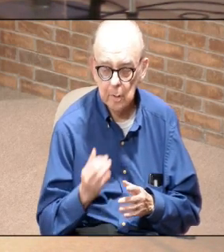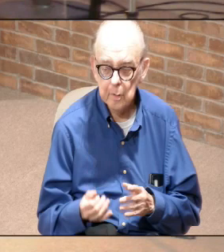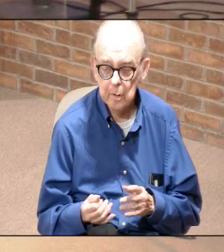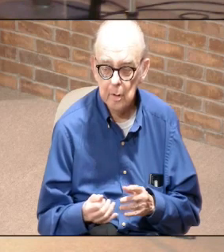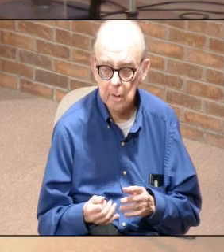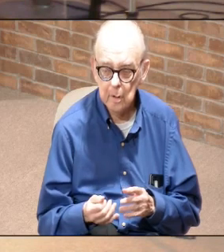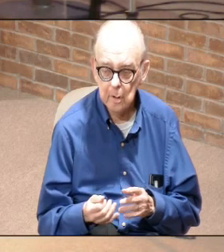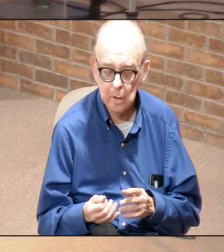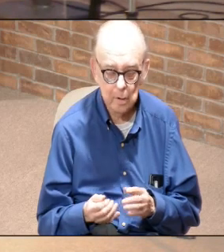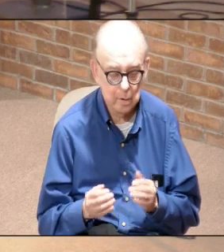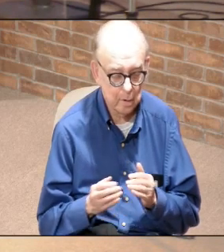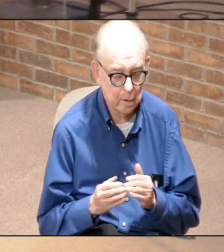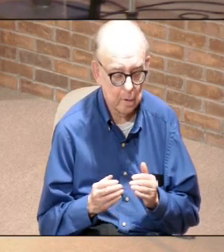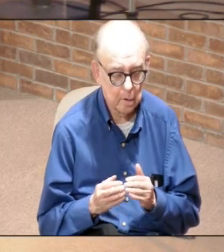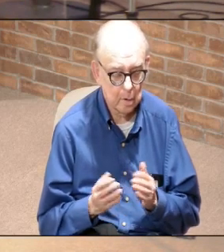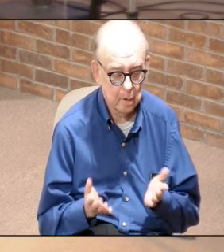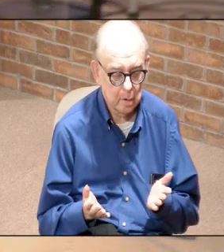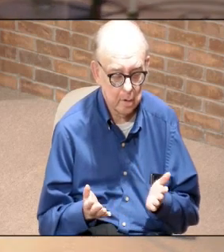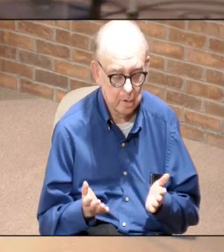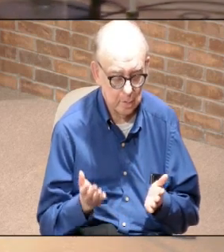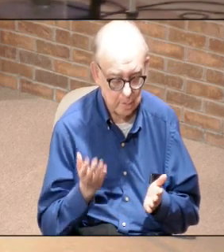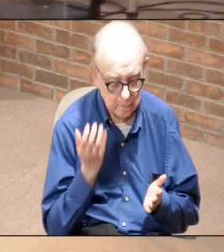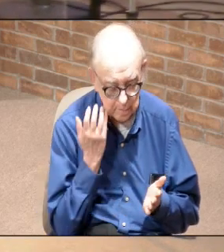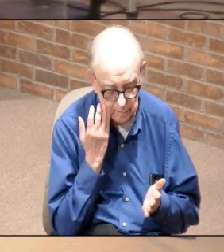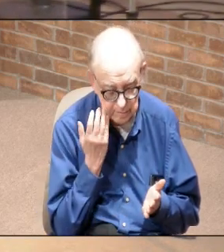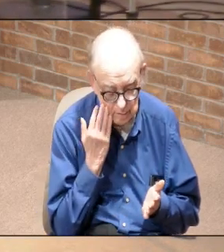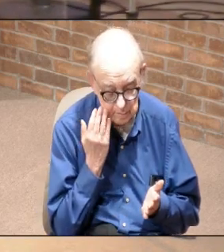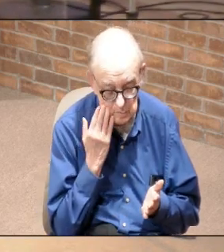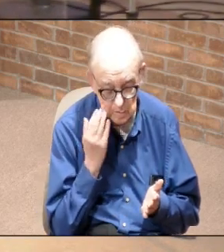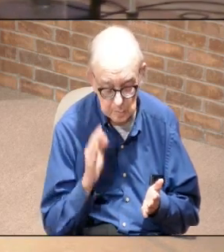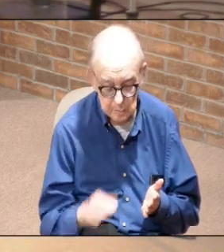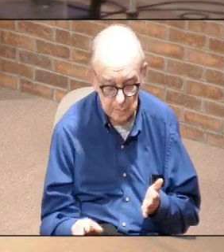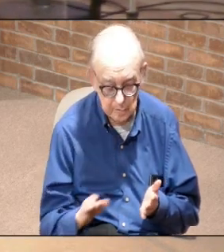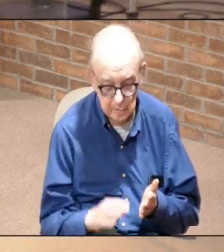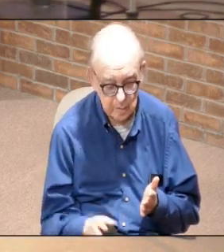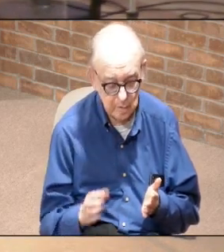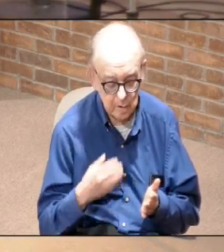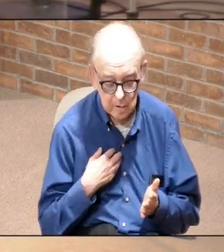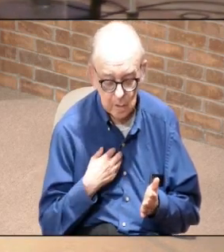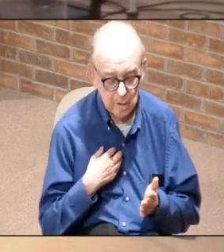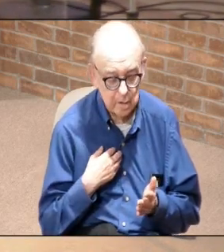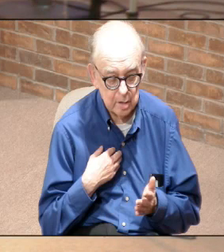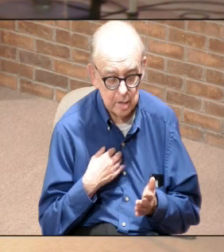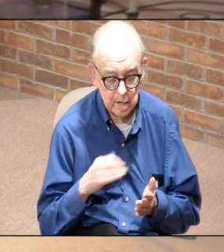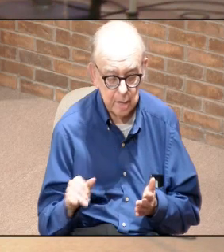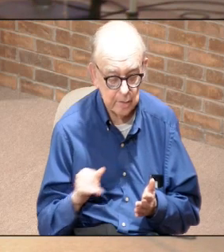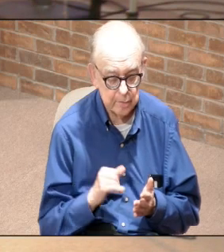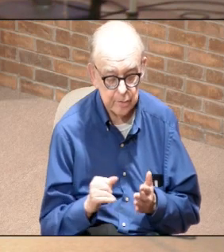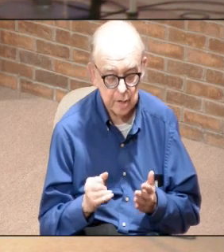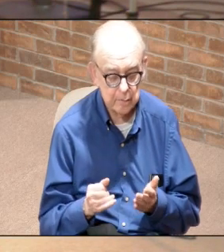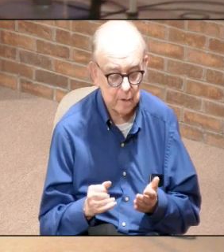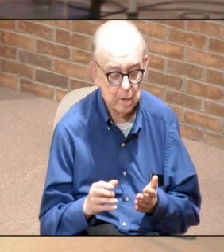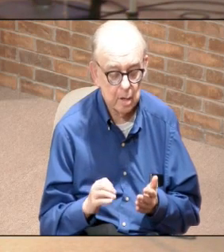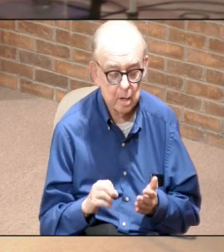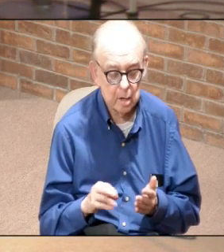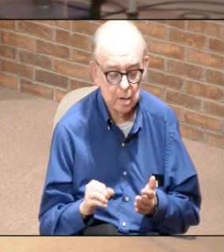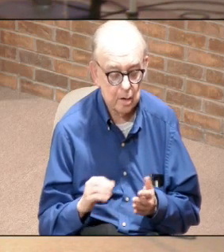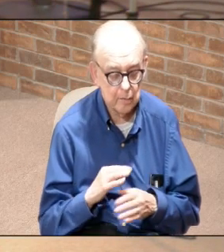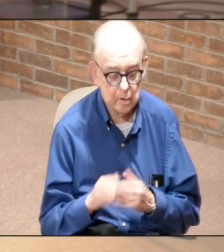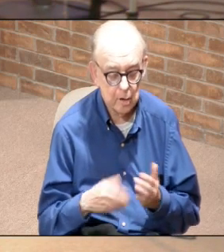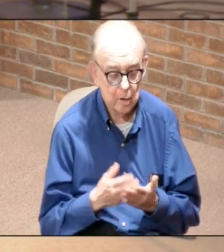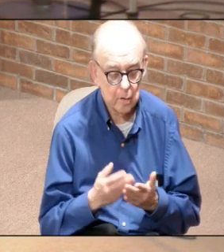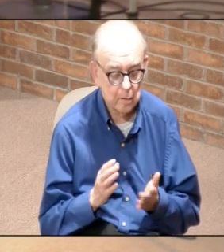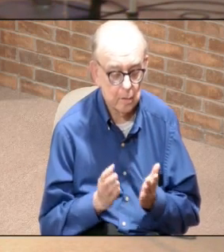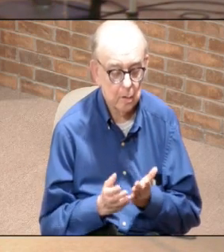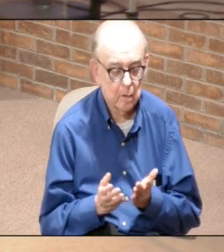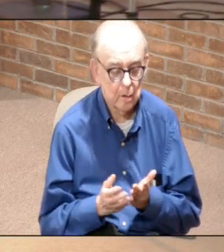Because even if it's a known writer, they can't have the same cover on every one of the books. Because